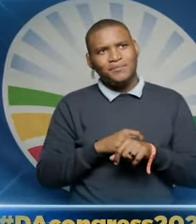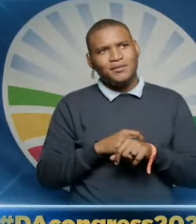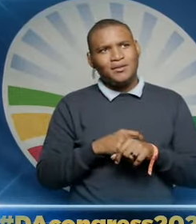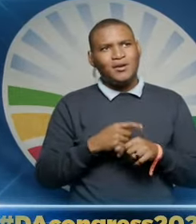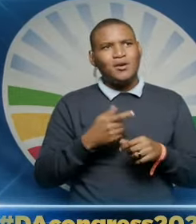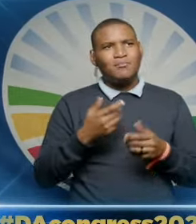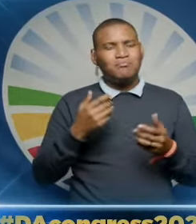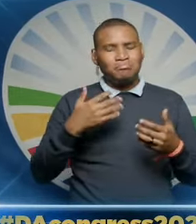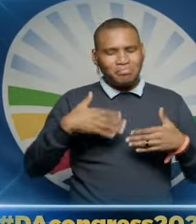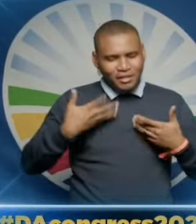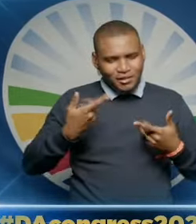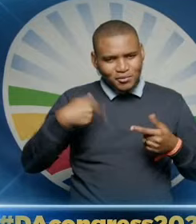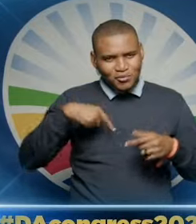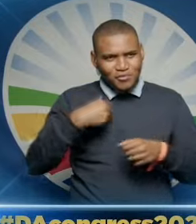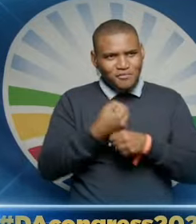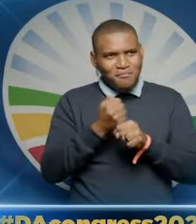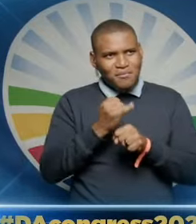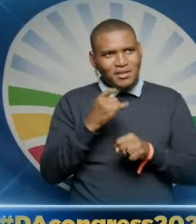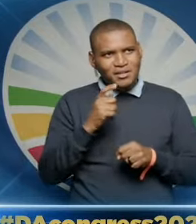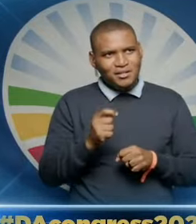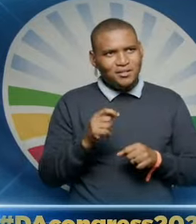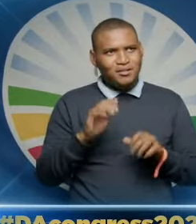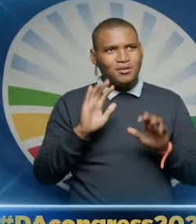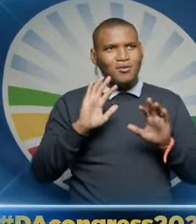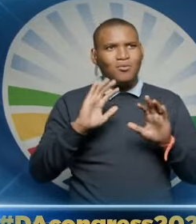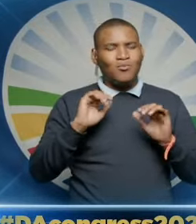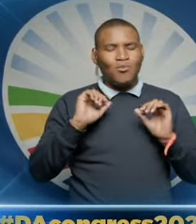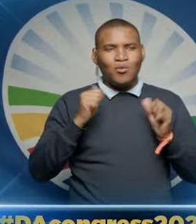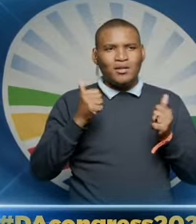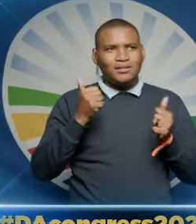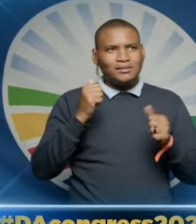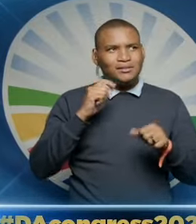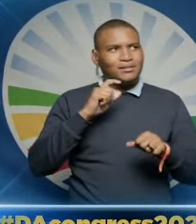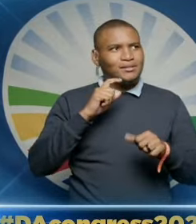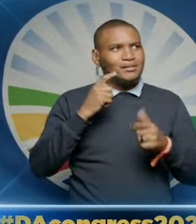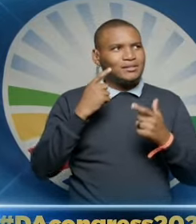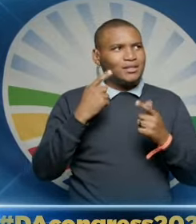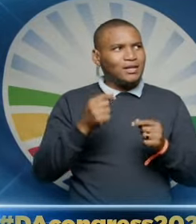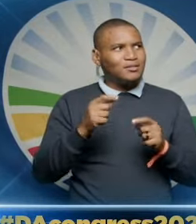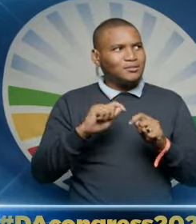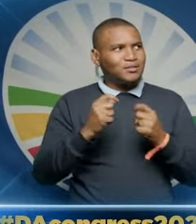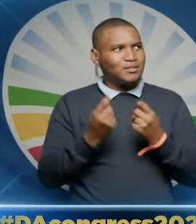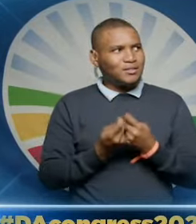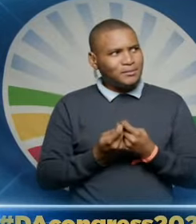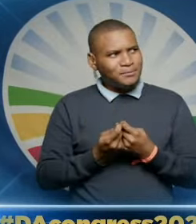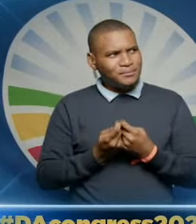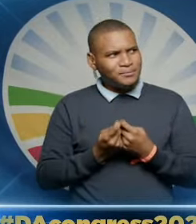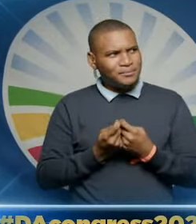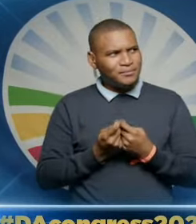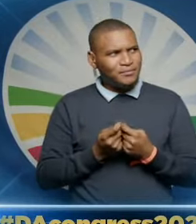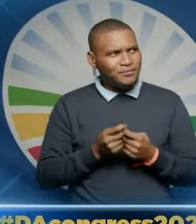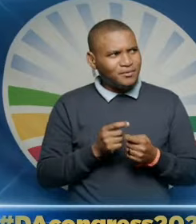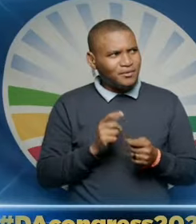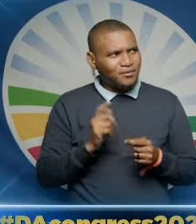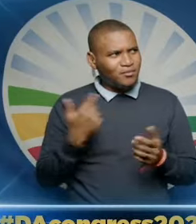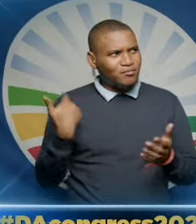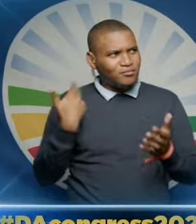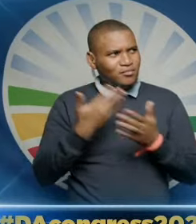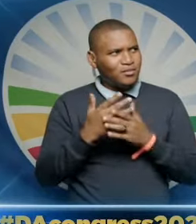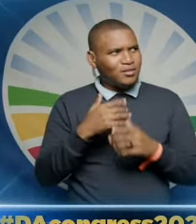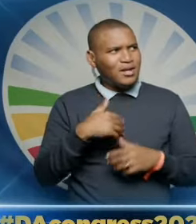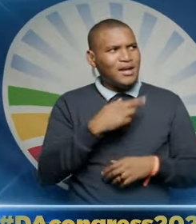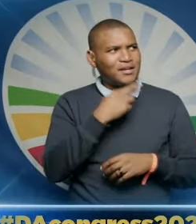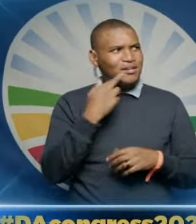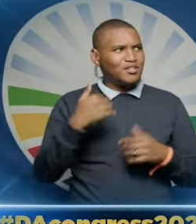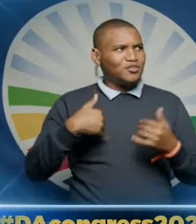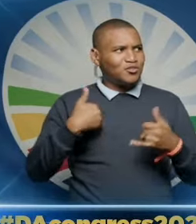it. It's absolutely perfect. Well done to the team who's put it together. Yeah, Matt, your reactions? How's Congress been so far? I've really enjoyed